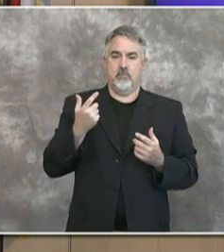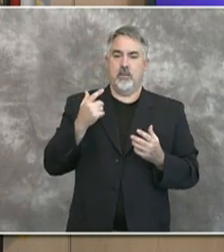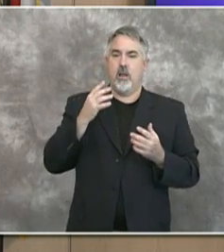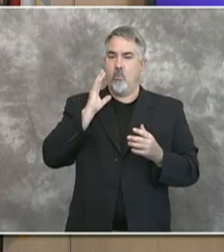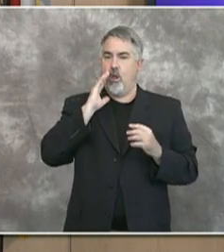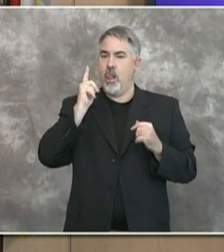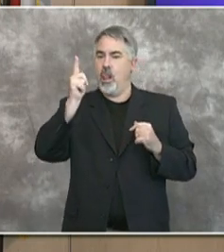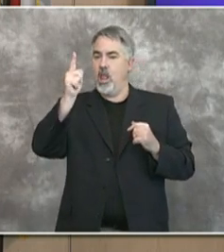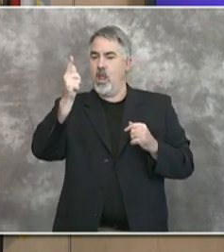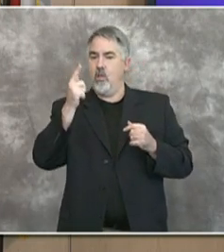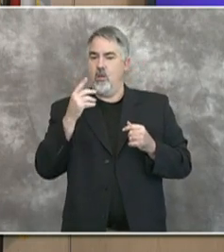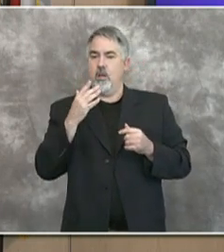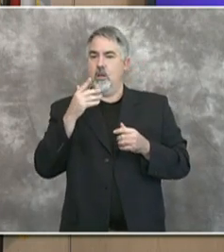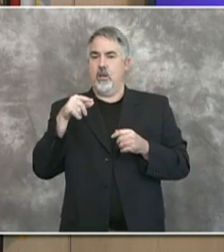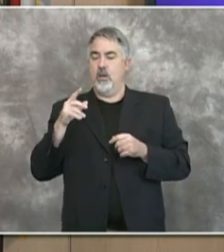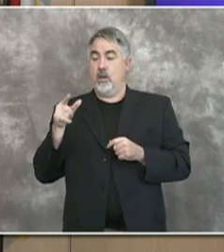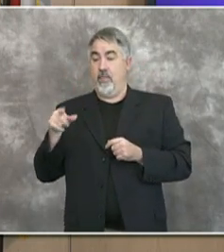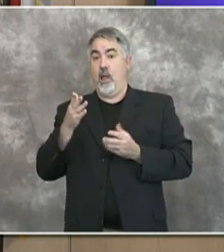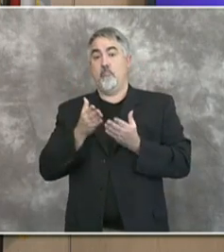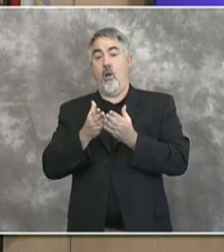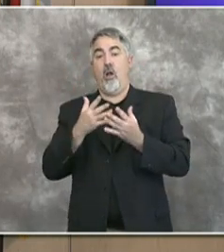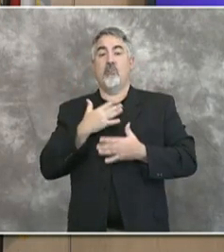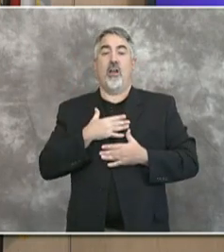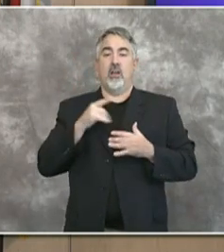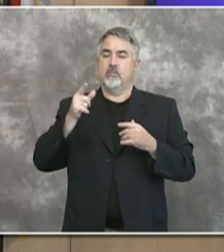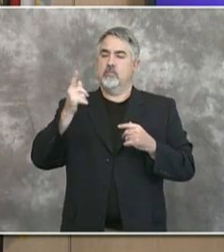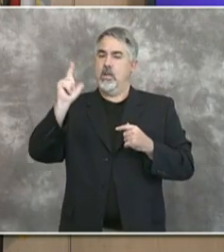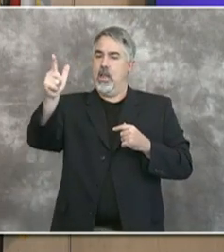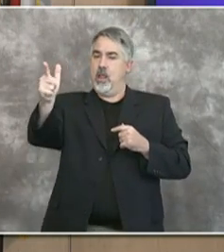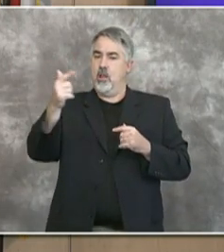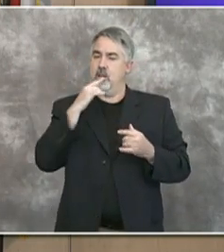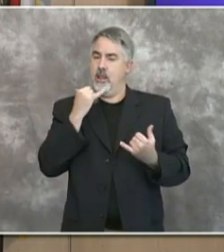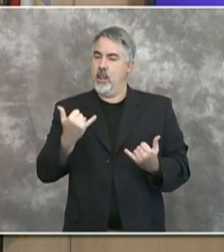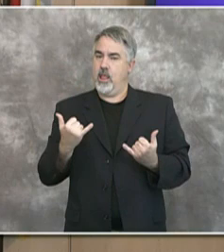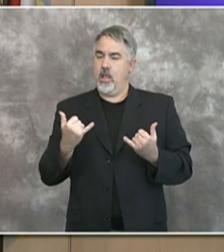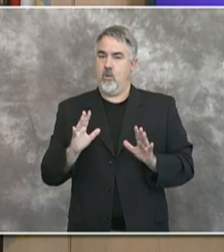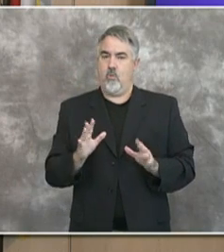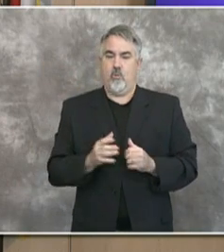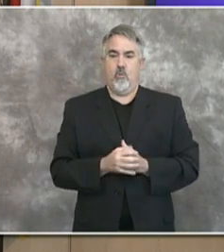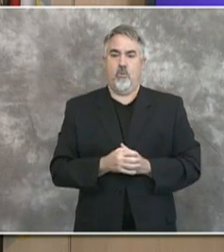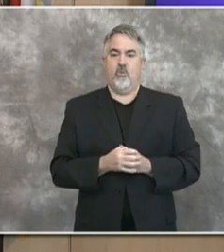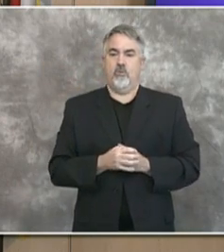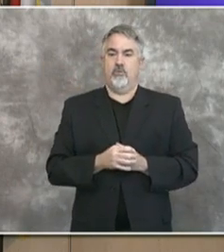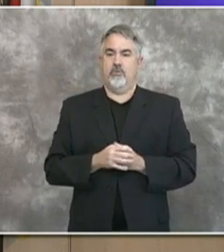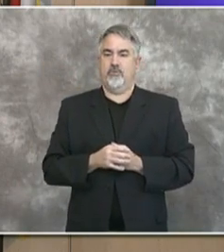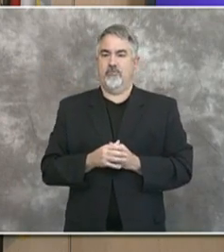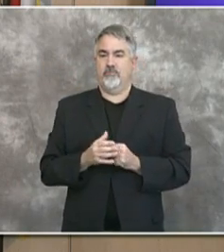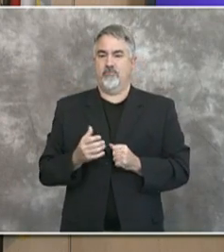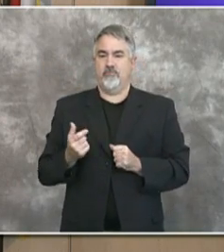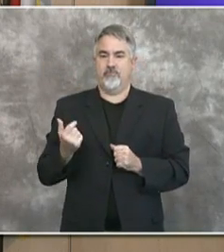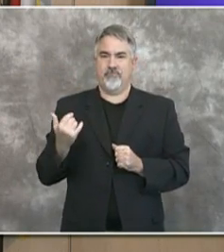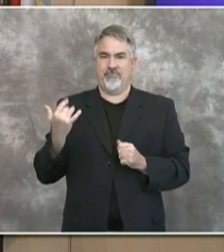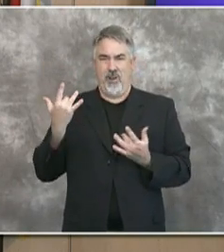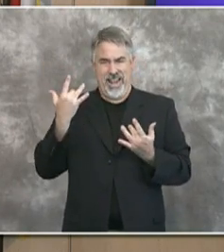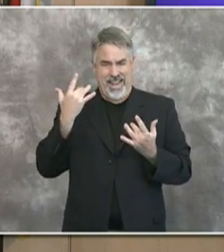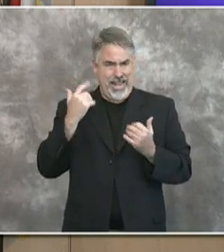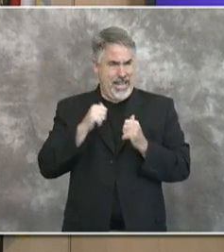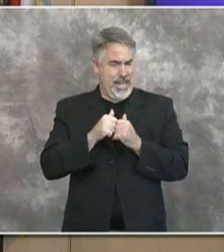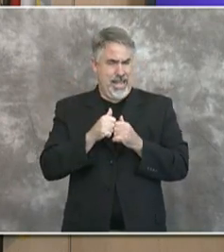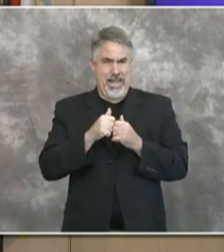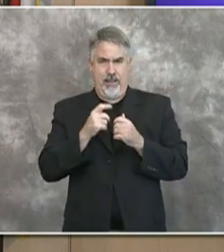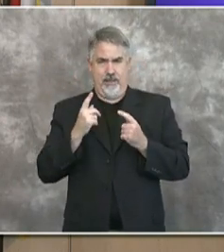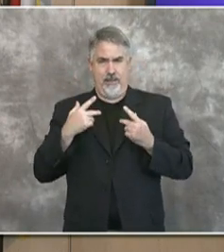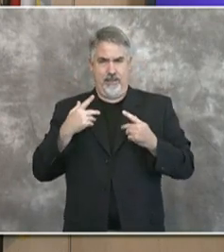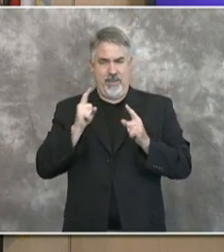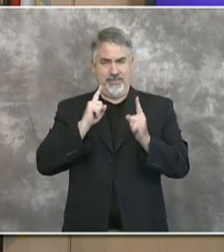which we are not yet at. The simple reality is that it is very difficult to ensure physical distancing on a boat. It is also